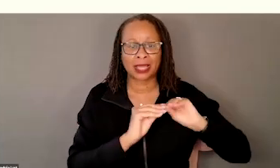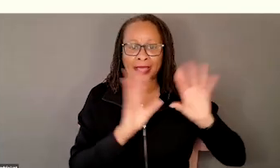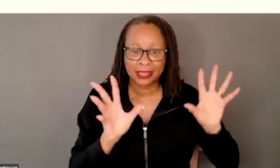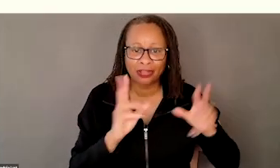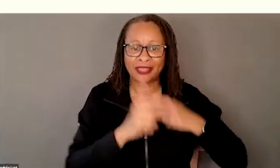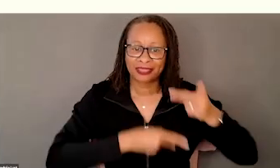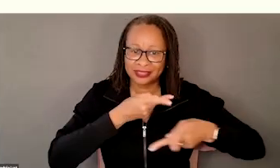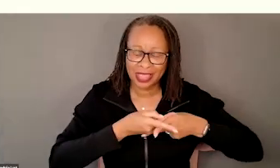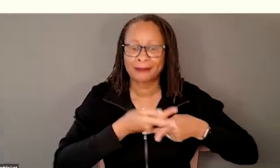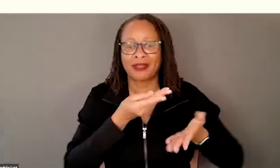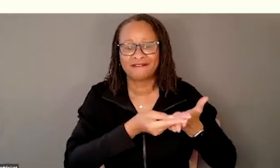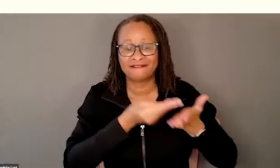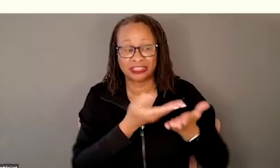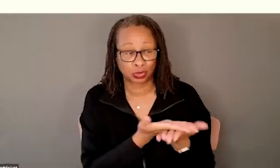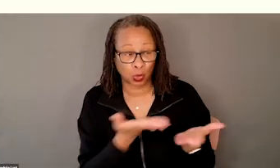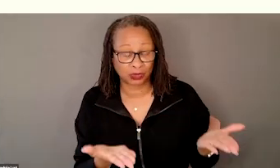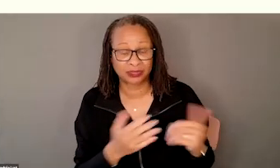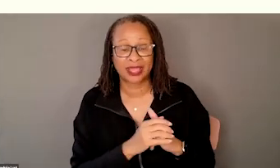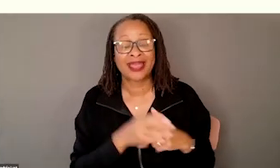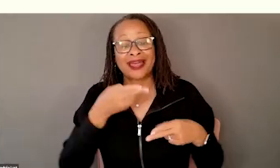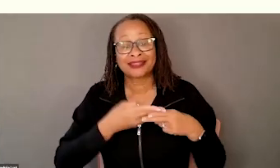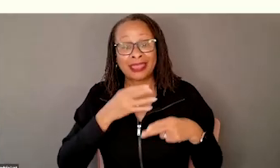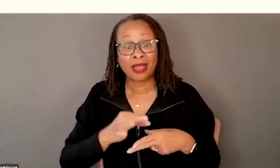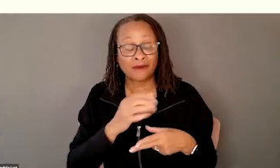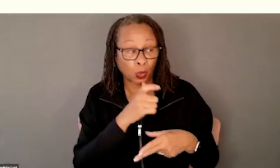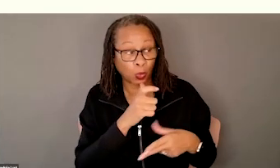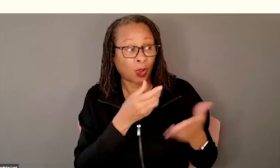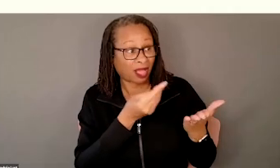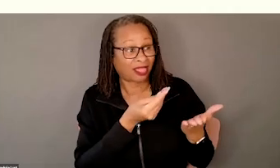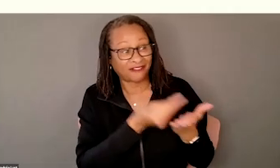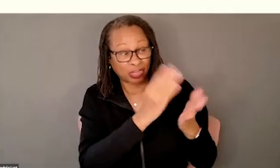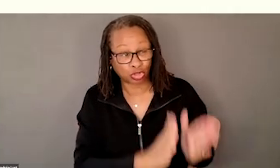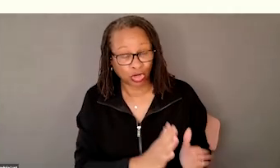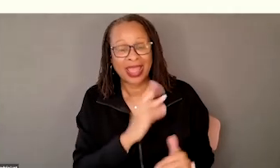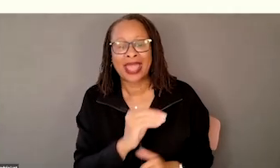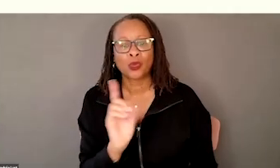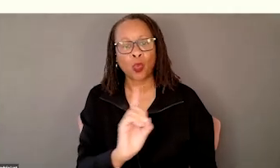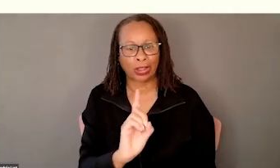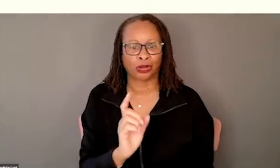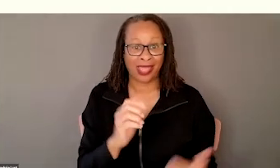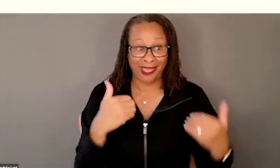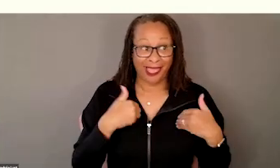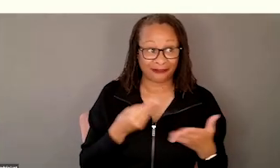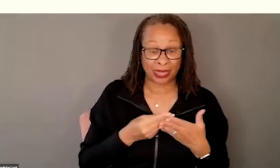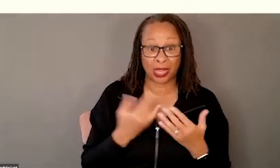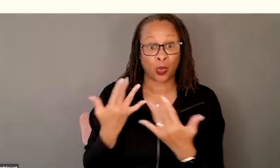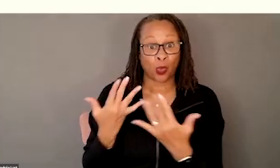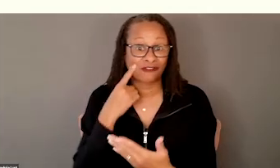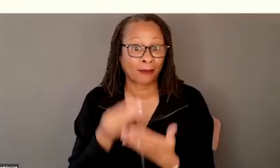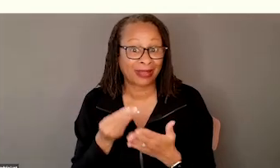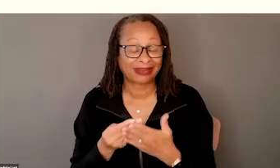type of funding source, the name of the funder, and the status. So that's